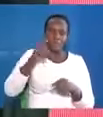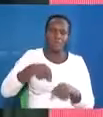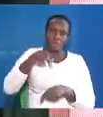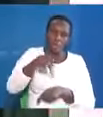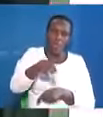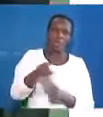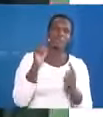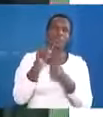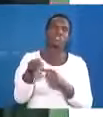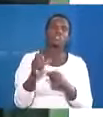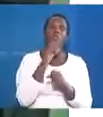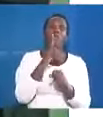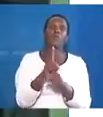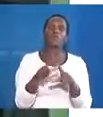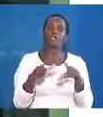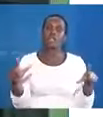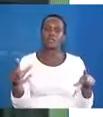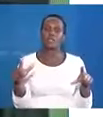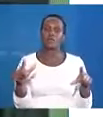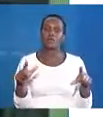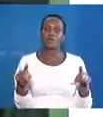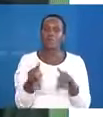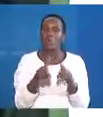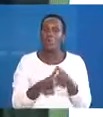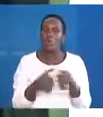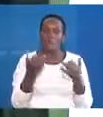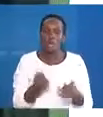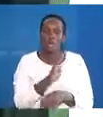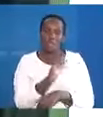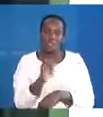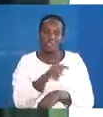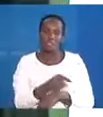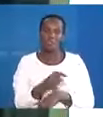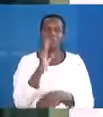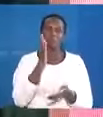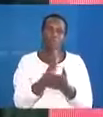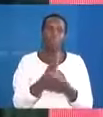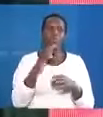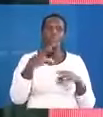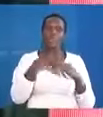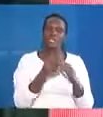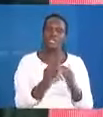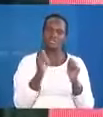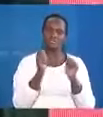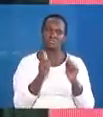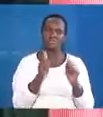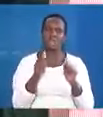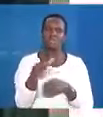that remains the condition for getting to the promised land. We have to keep